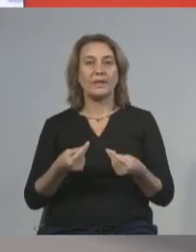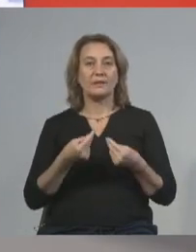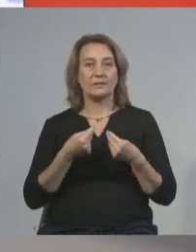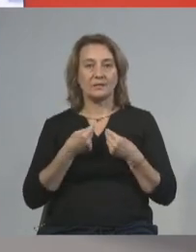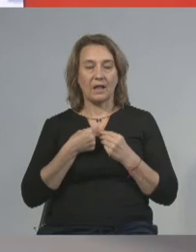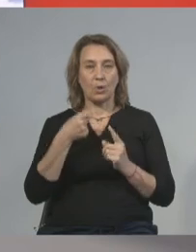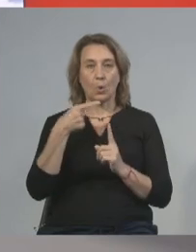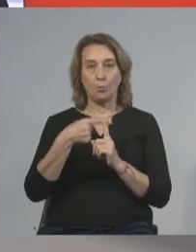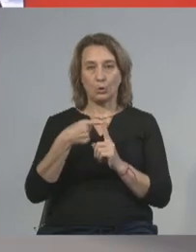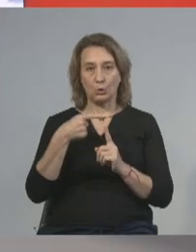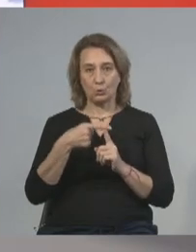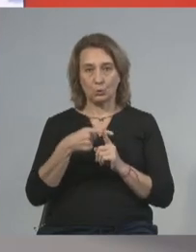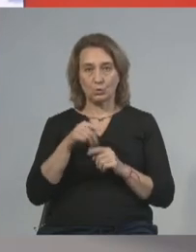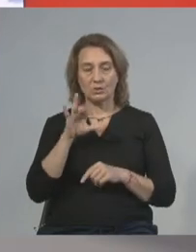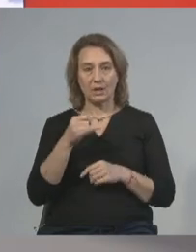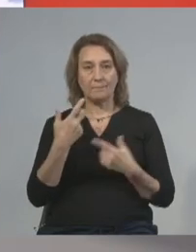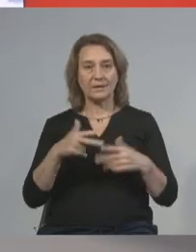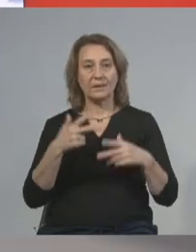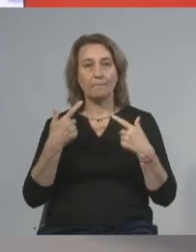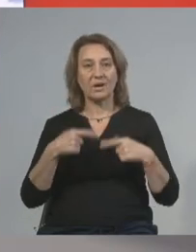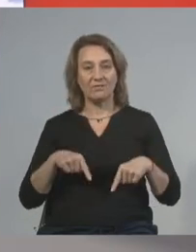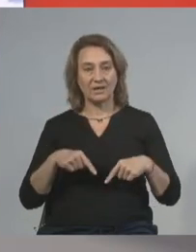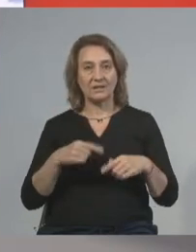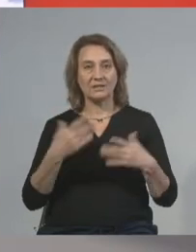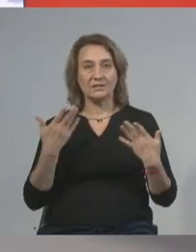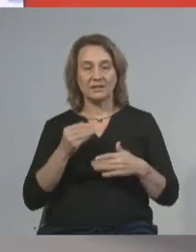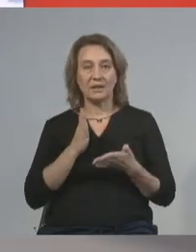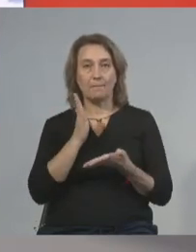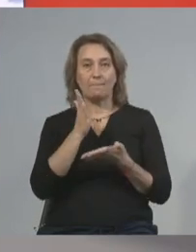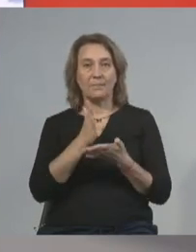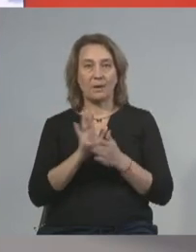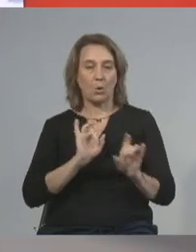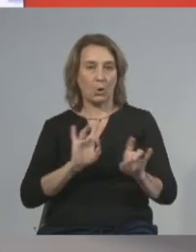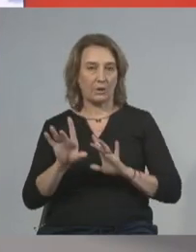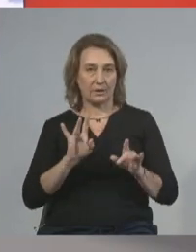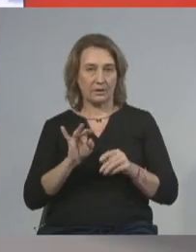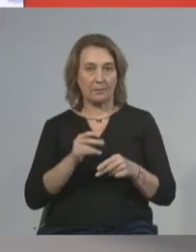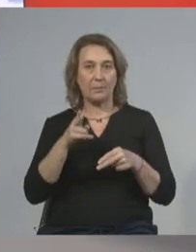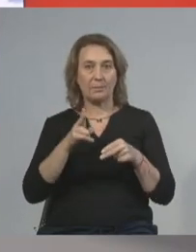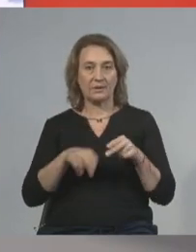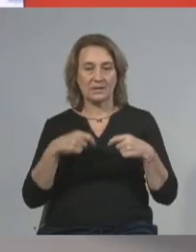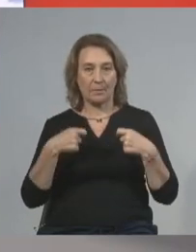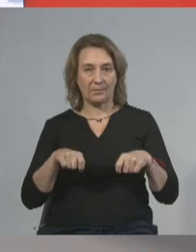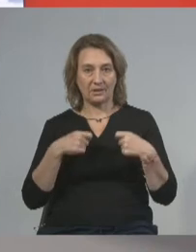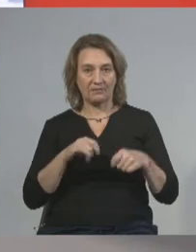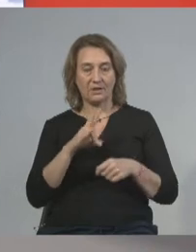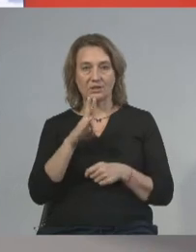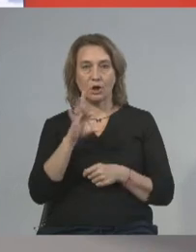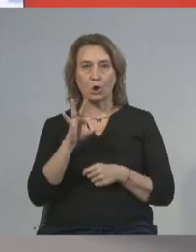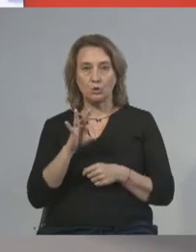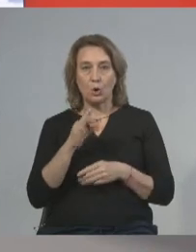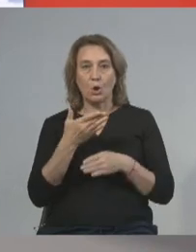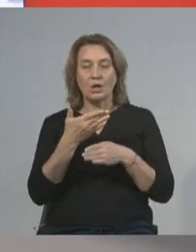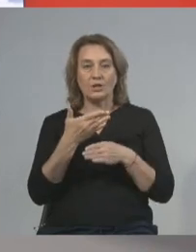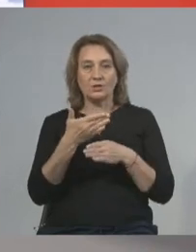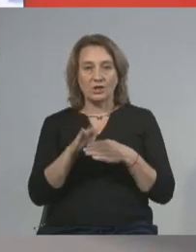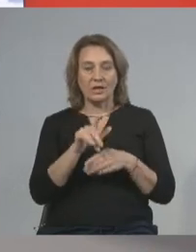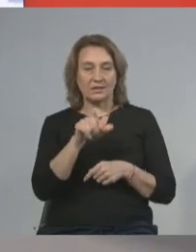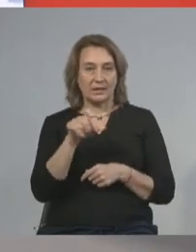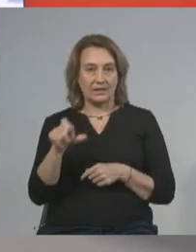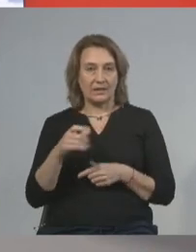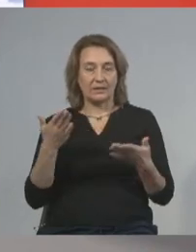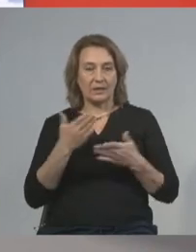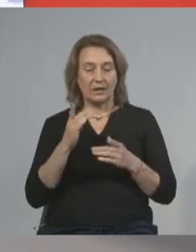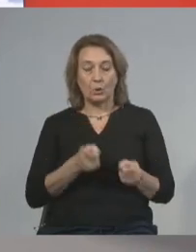this is what helped us strive when we started receiving less advertising